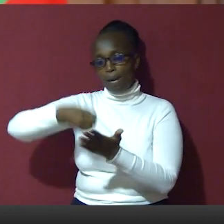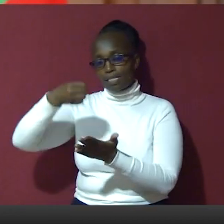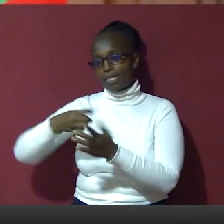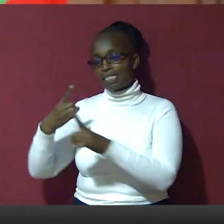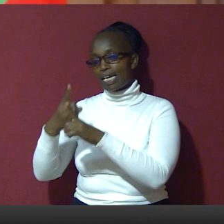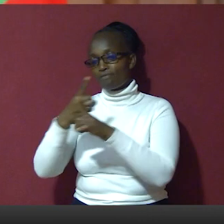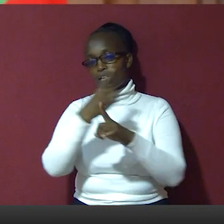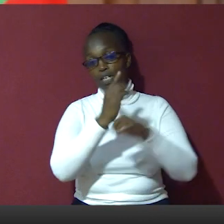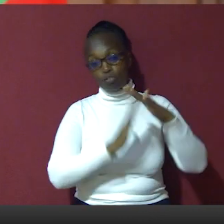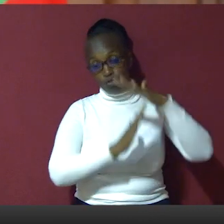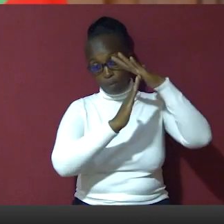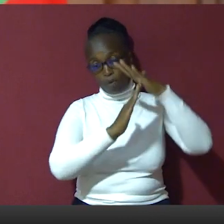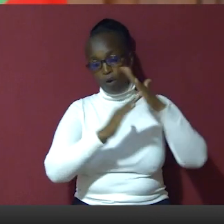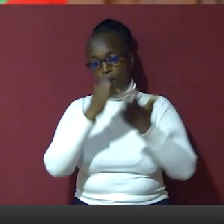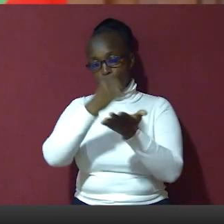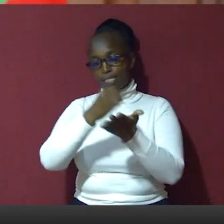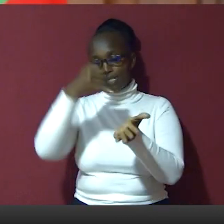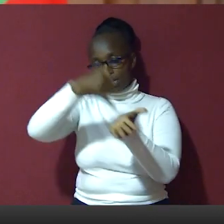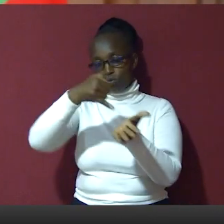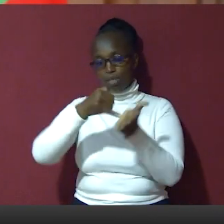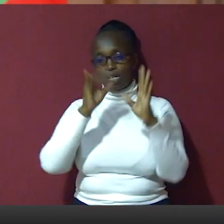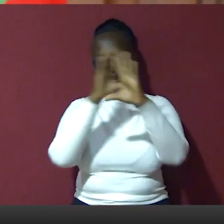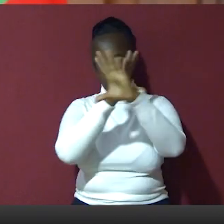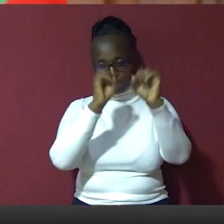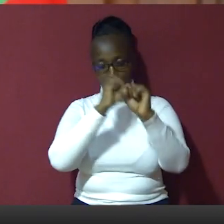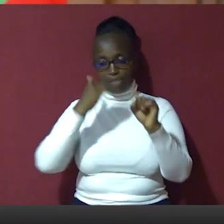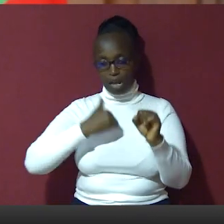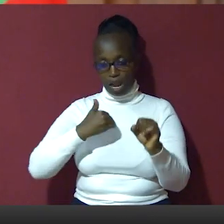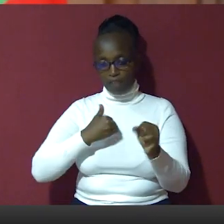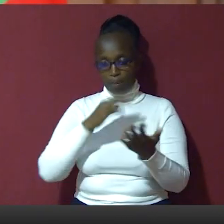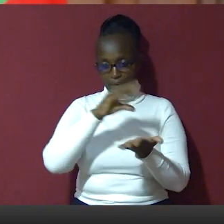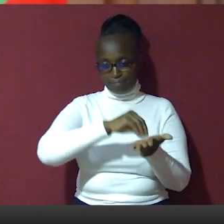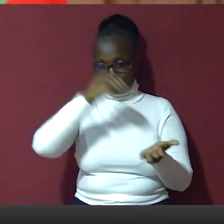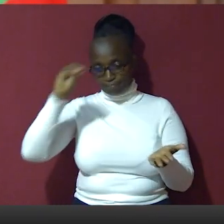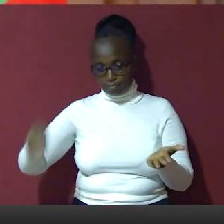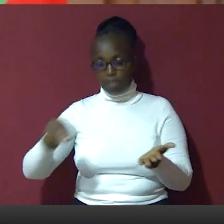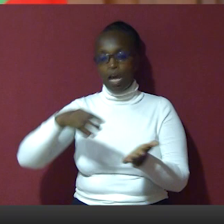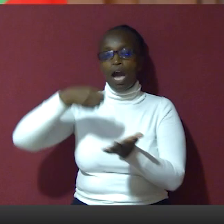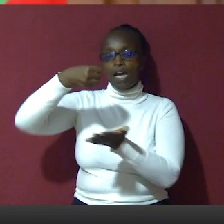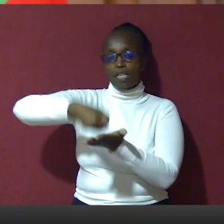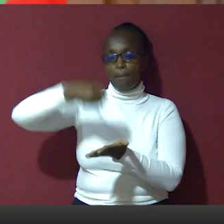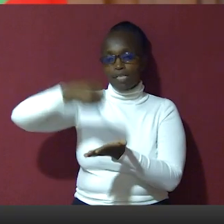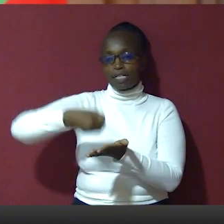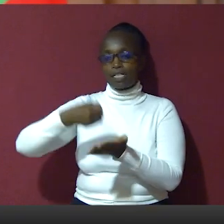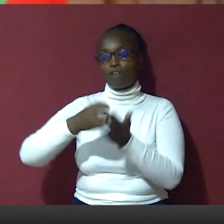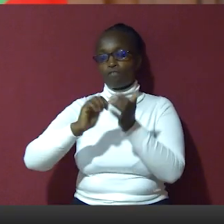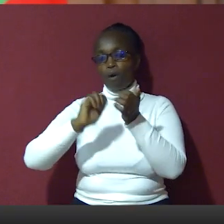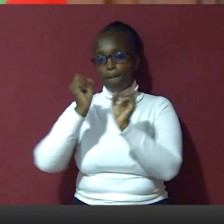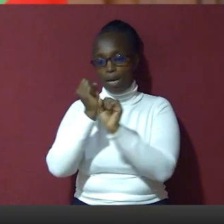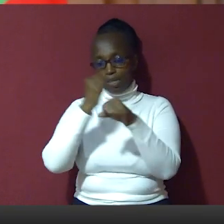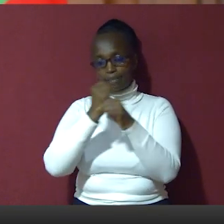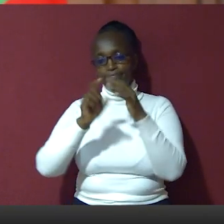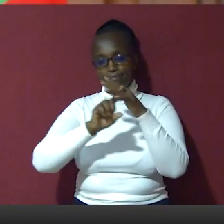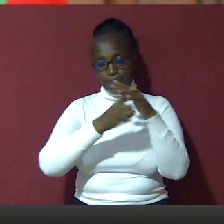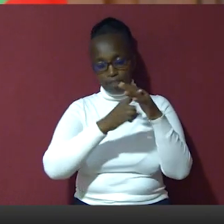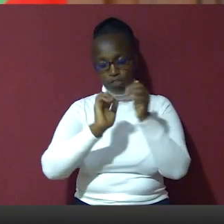in various executive offices, including my own office, have been removed, and the budget for renovations across